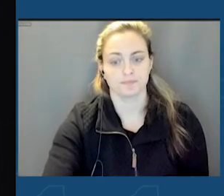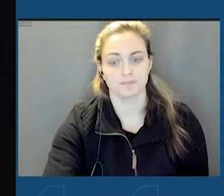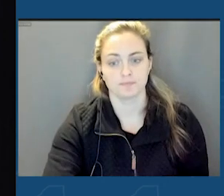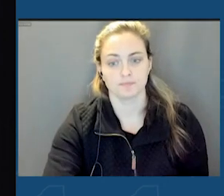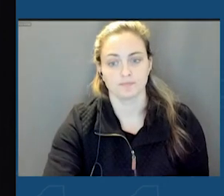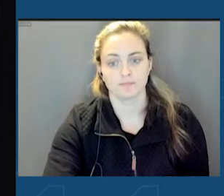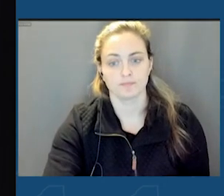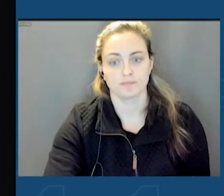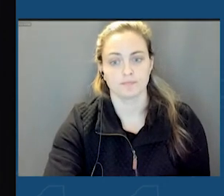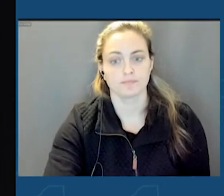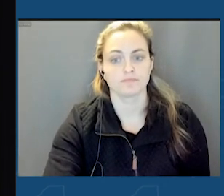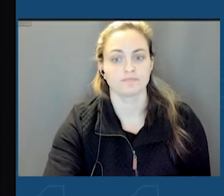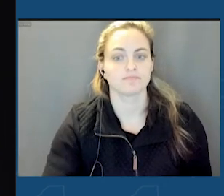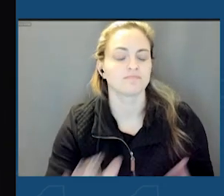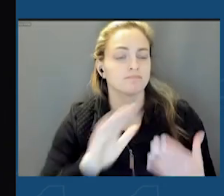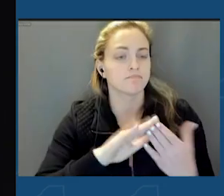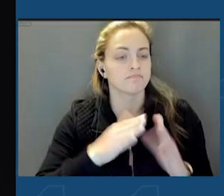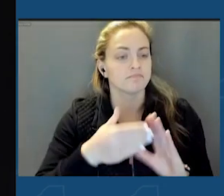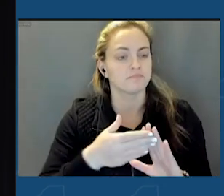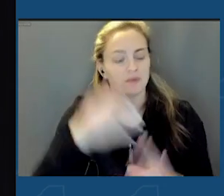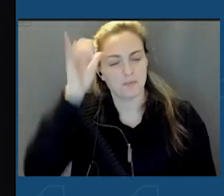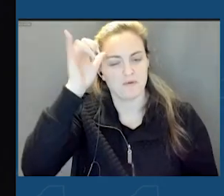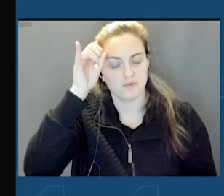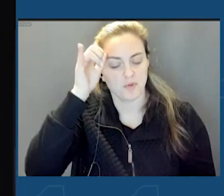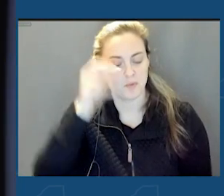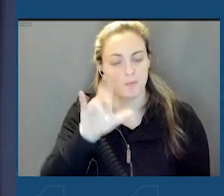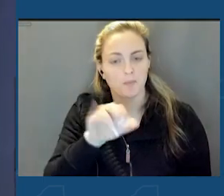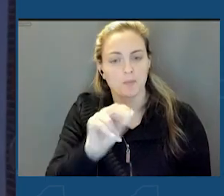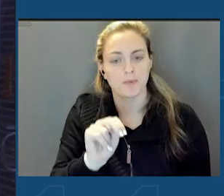City of Buffalo Mayor Byron Brown.